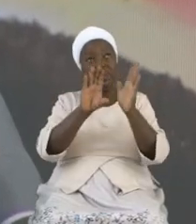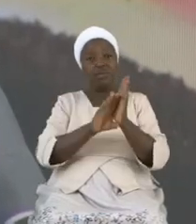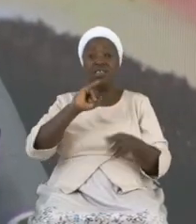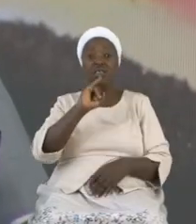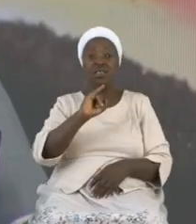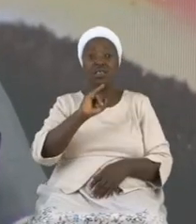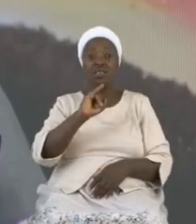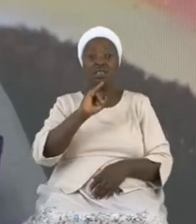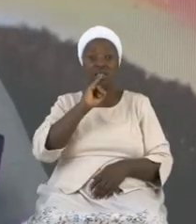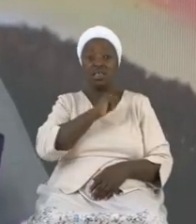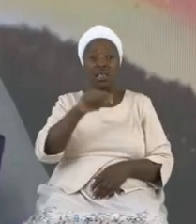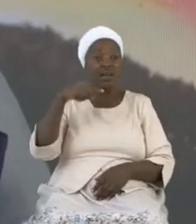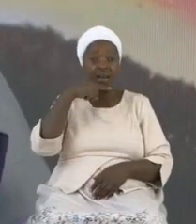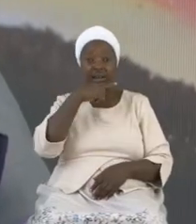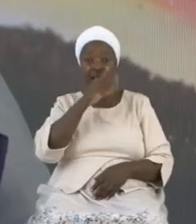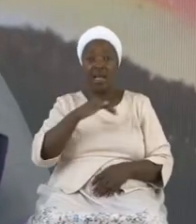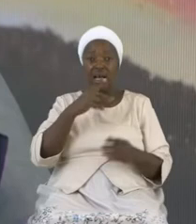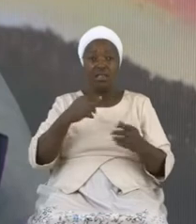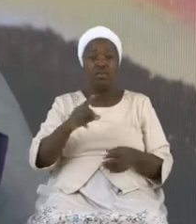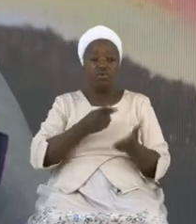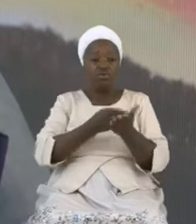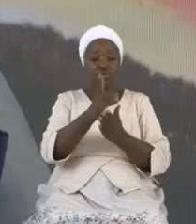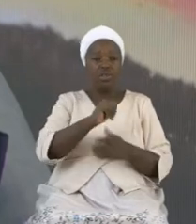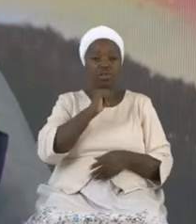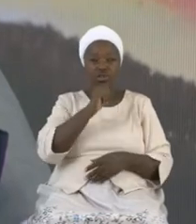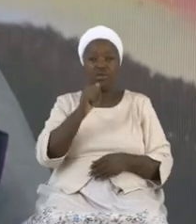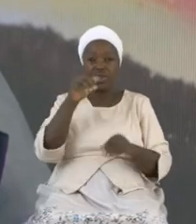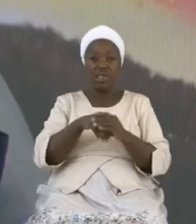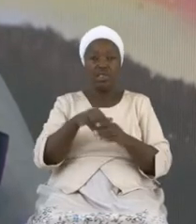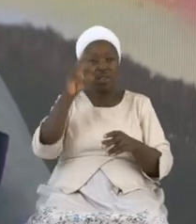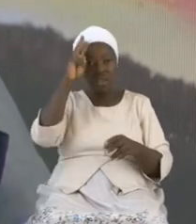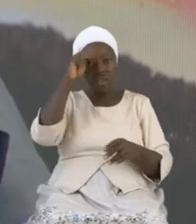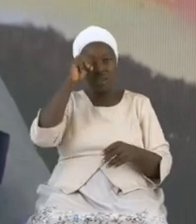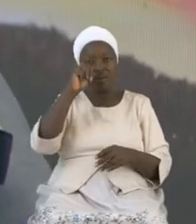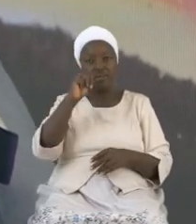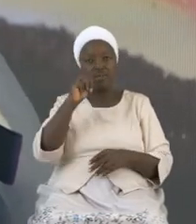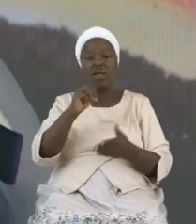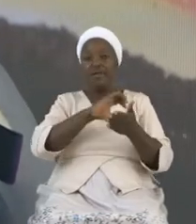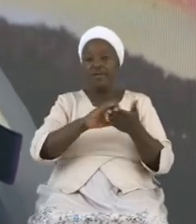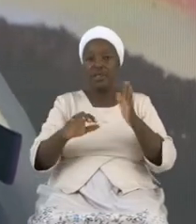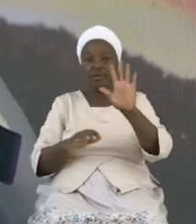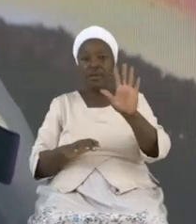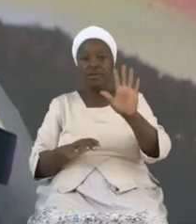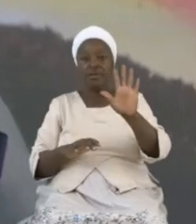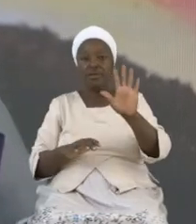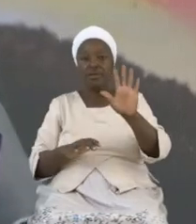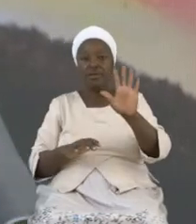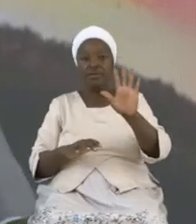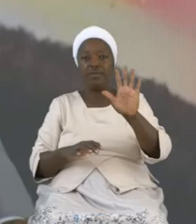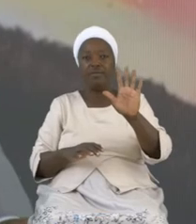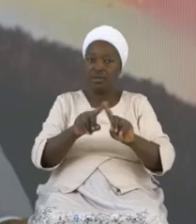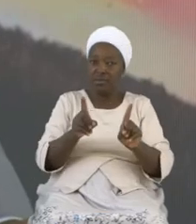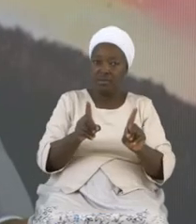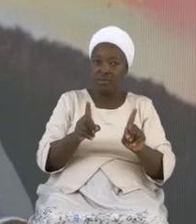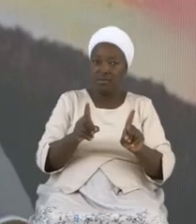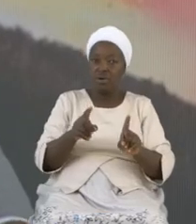and the truth is not in him. Verse 5, But whoso